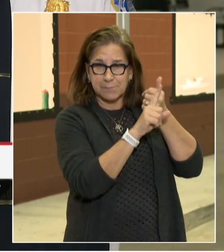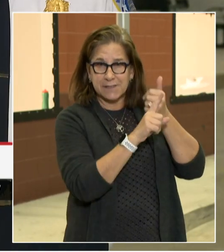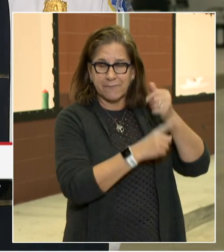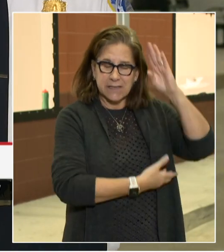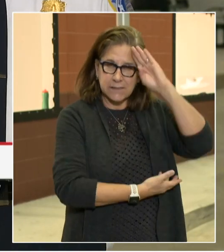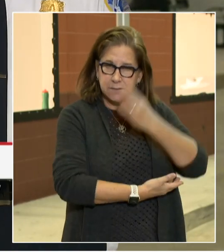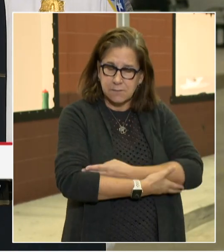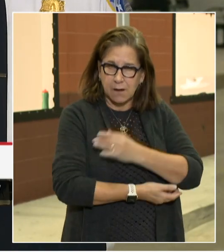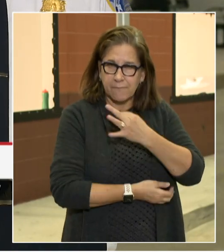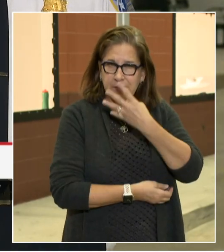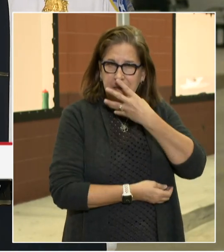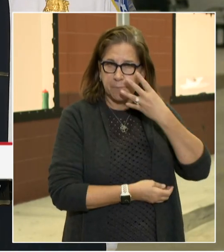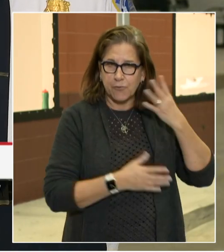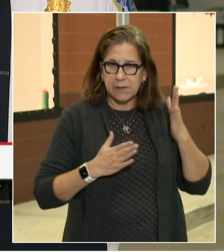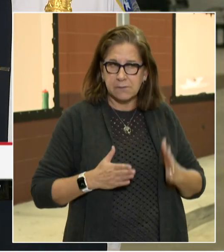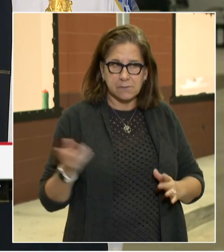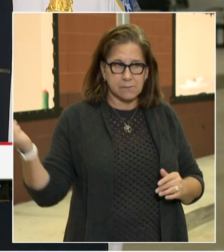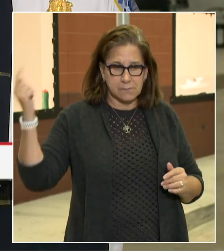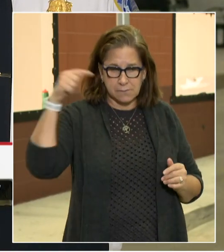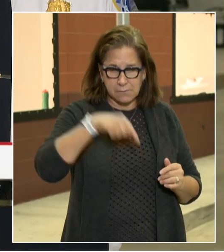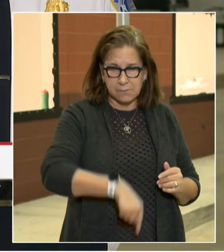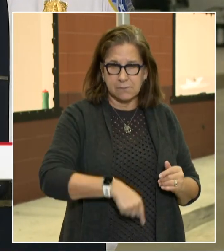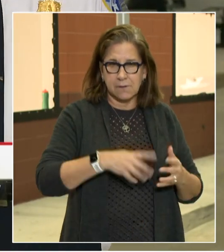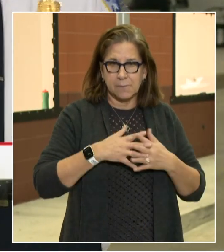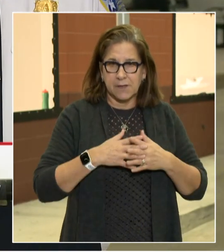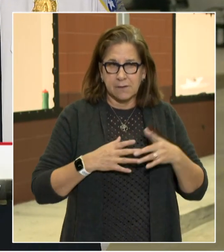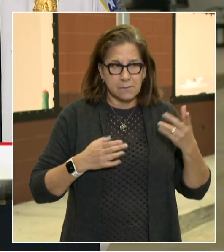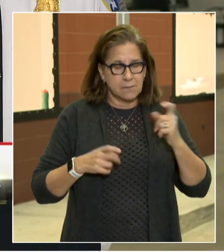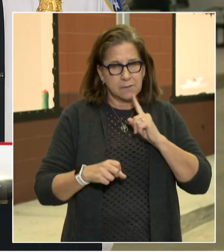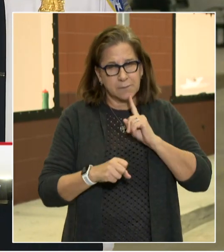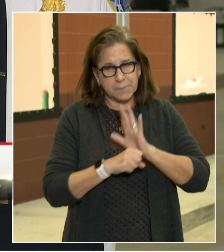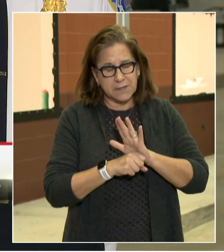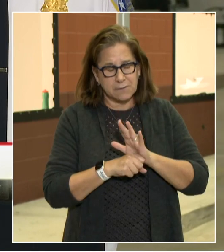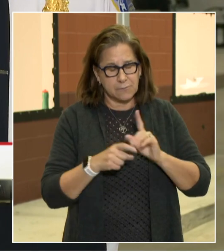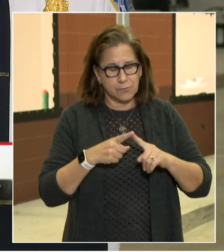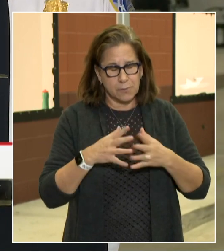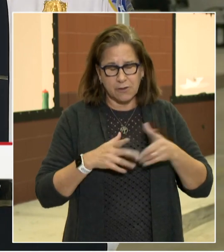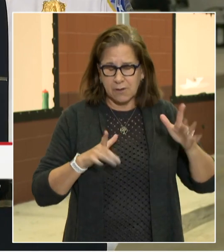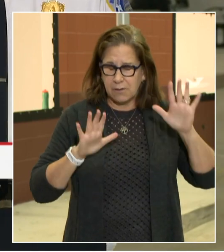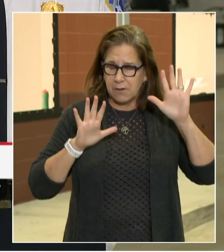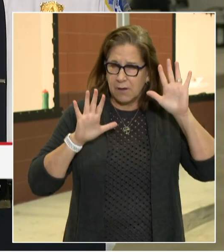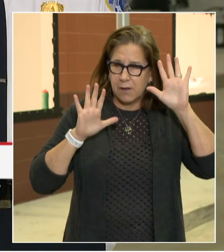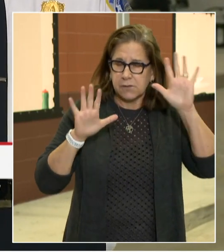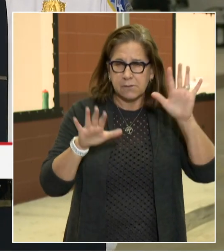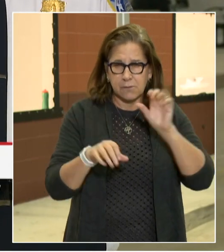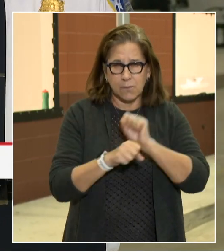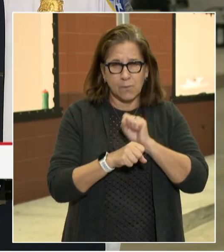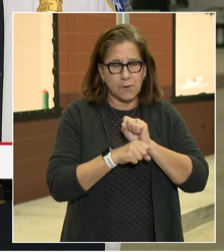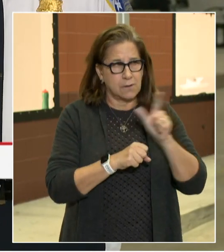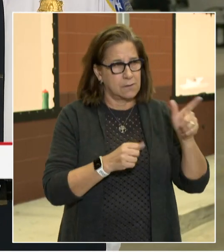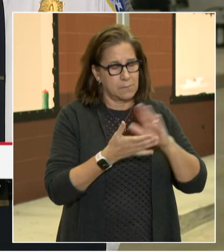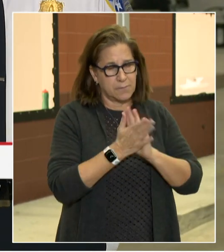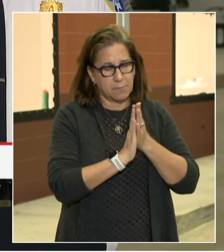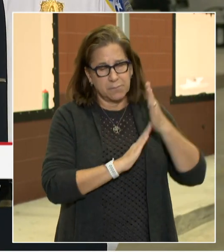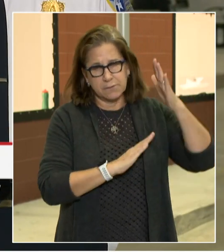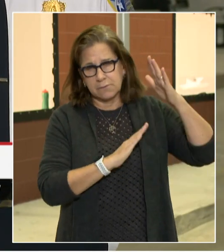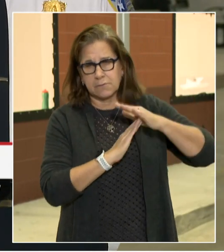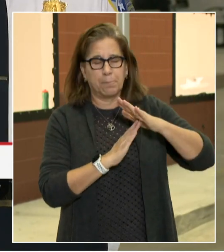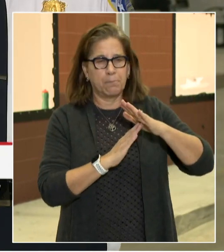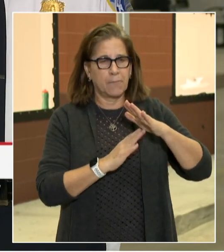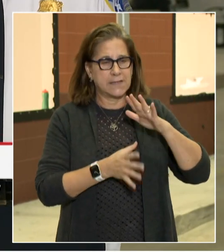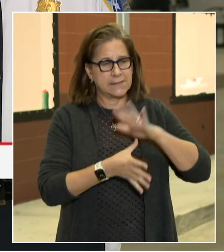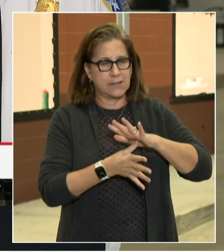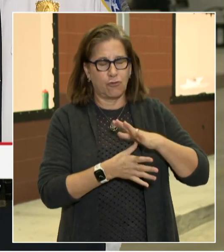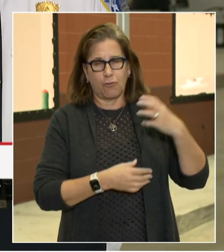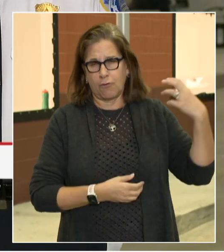demonstrated courage could rise in public service to the highest levels and still be committed to